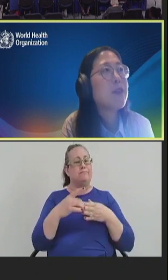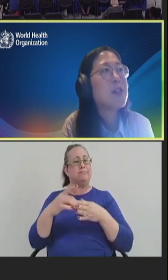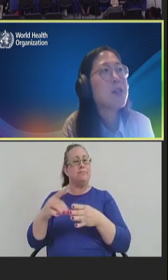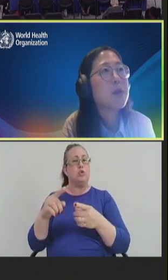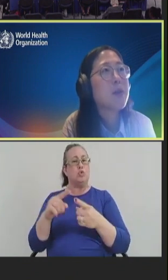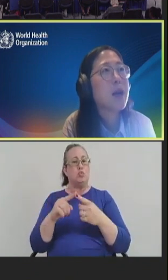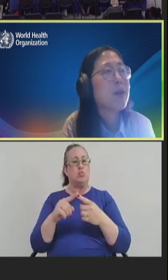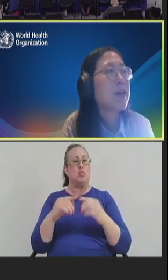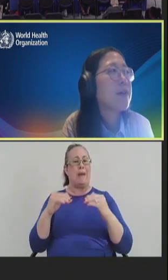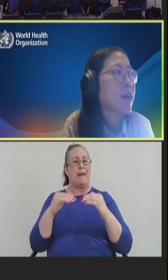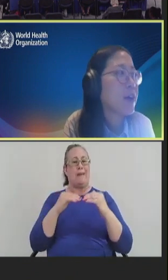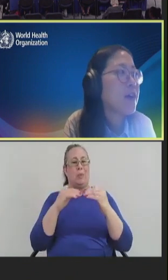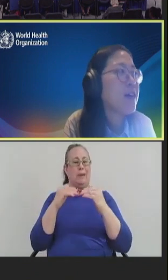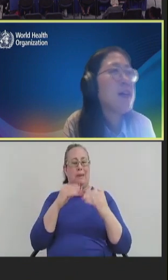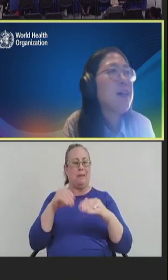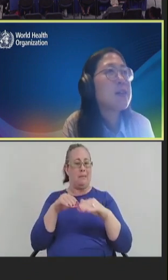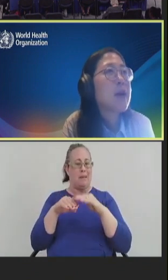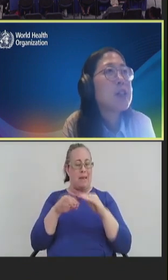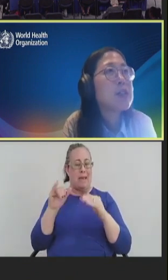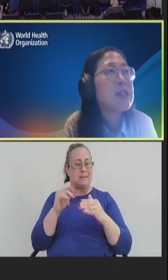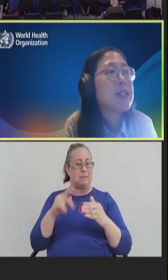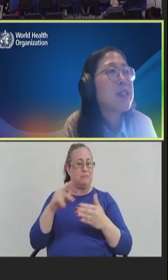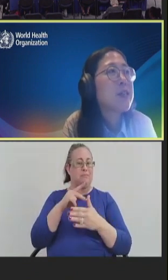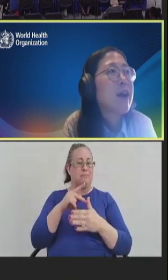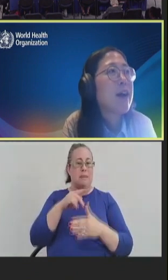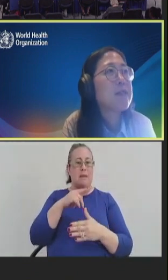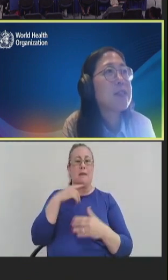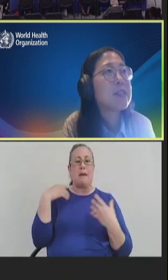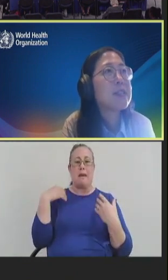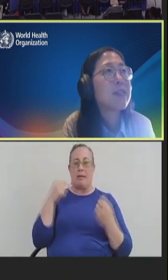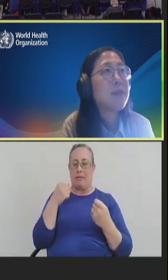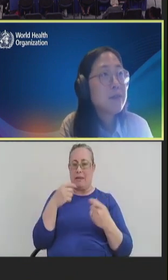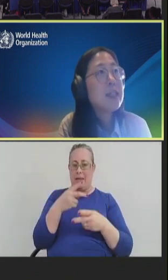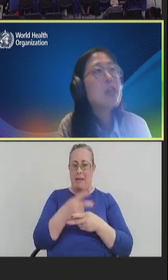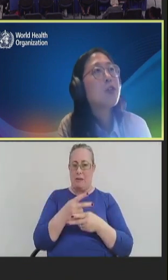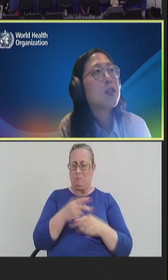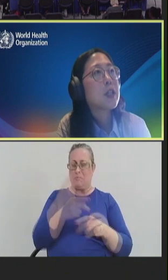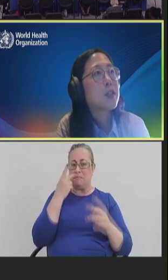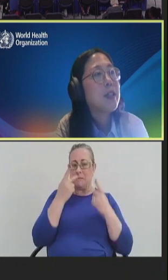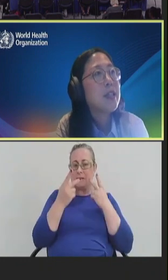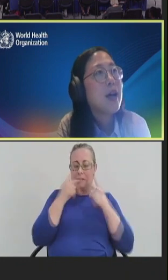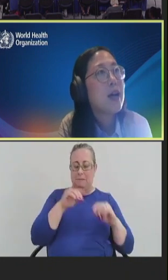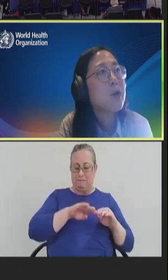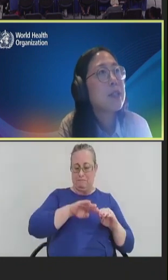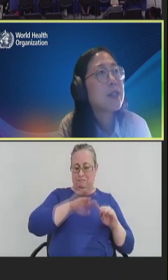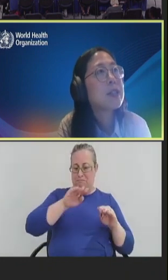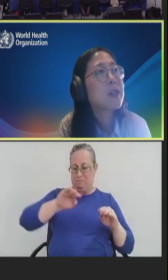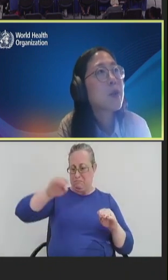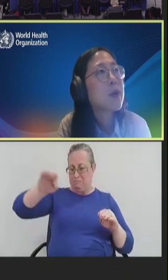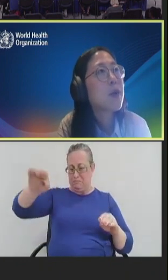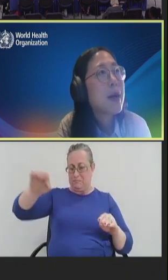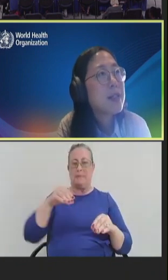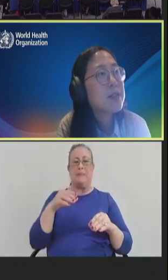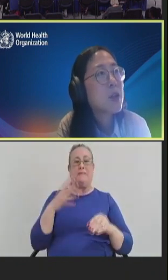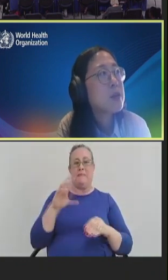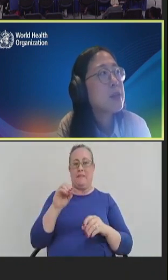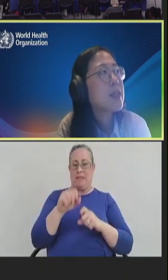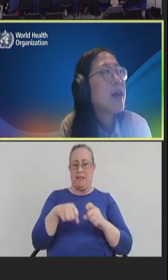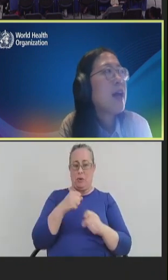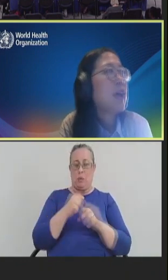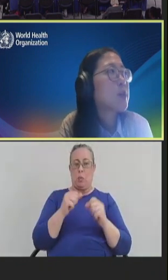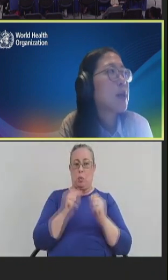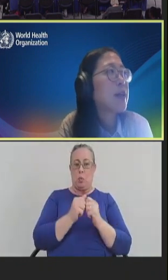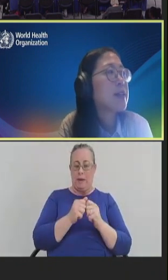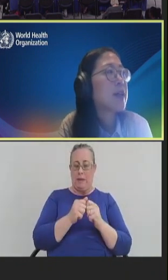a foundation of the primary healthcare. So as you see in the graph, this is the 50-year trajectory with the historical